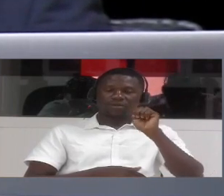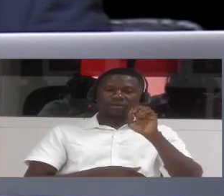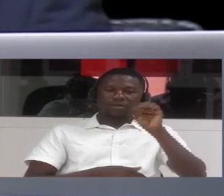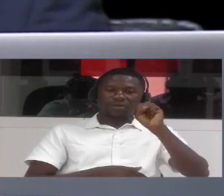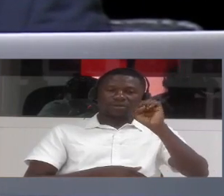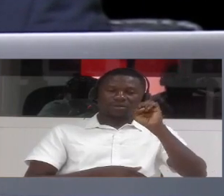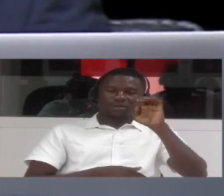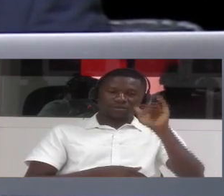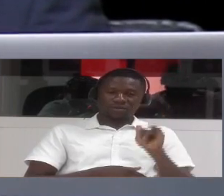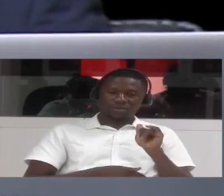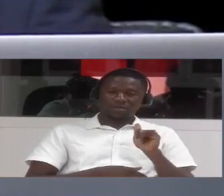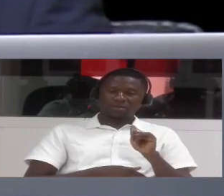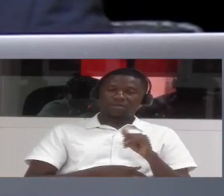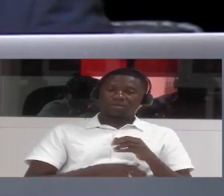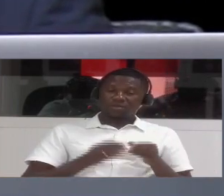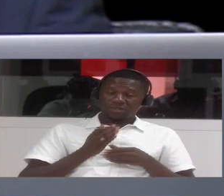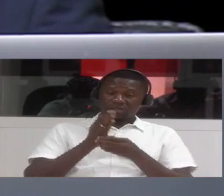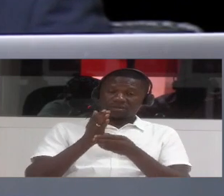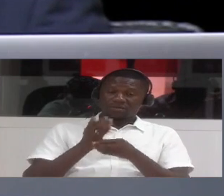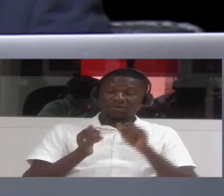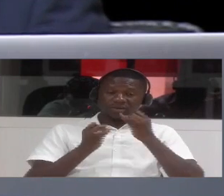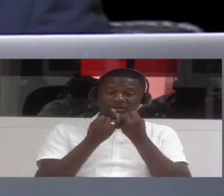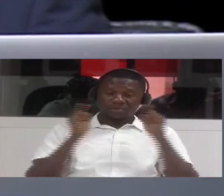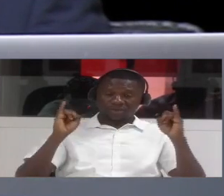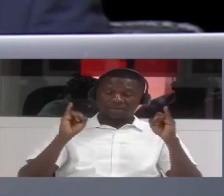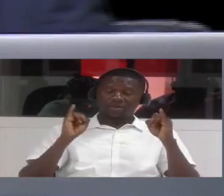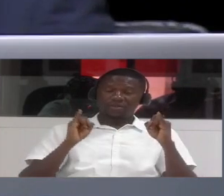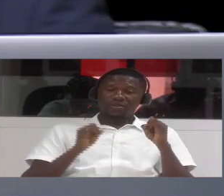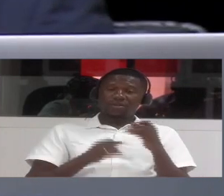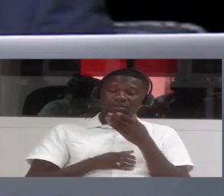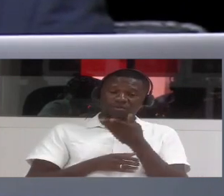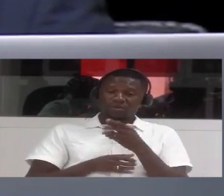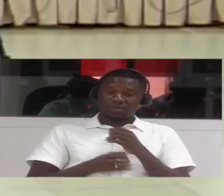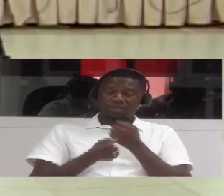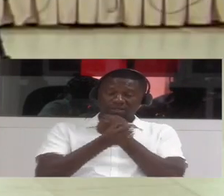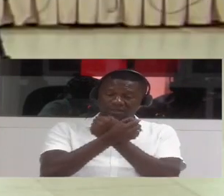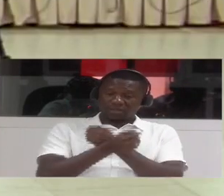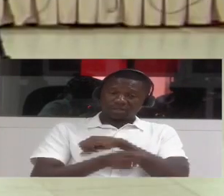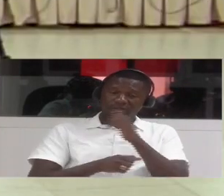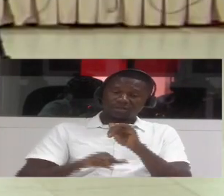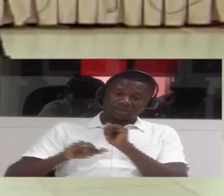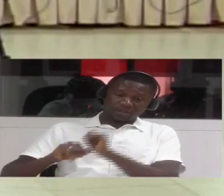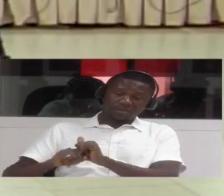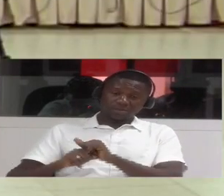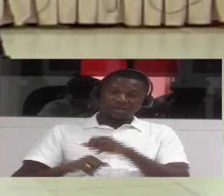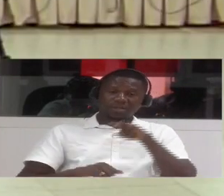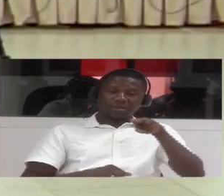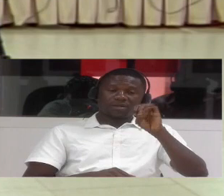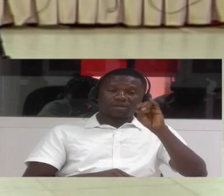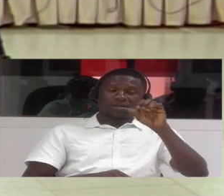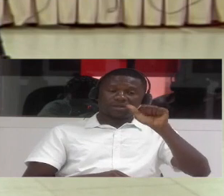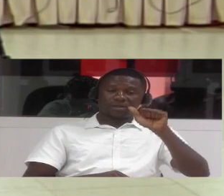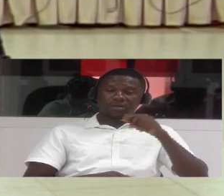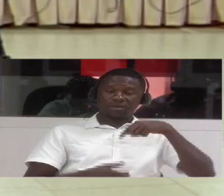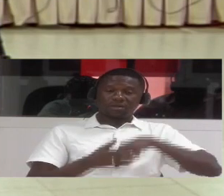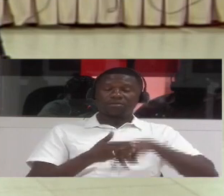editor-in-chief of the Independent. He was arrested and detained by the NIA in Banjul for 3 days